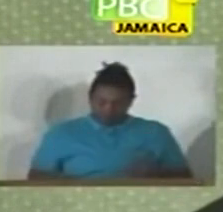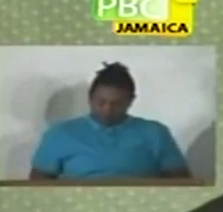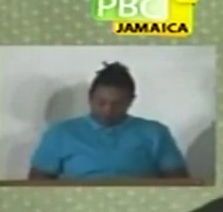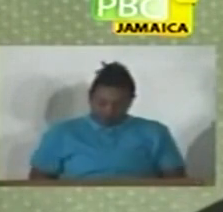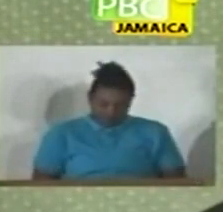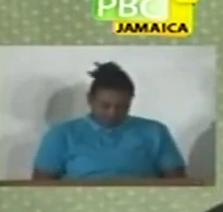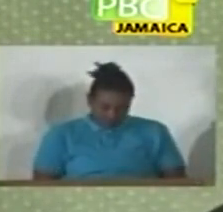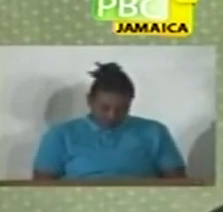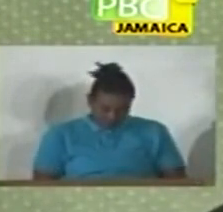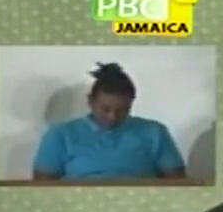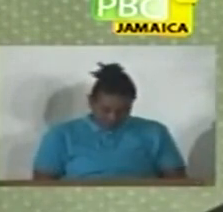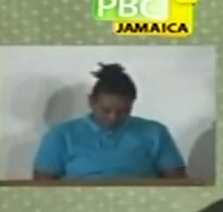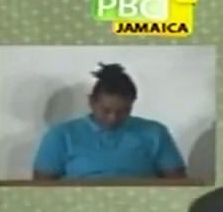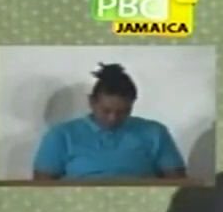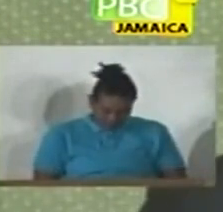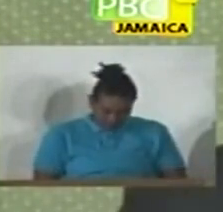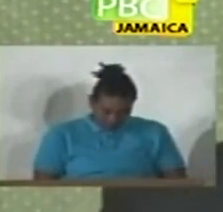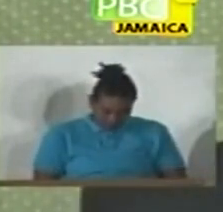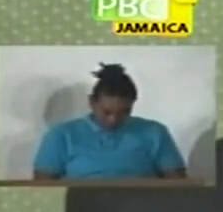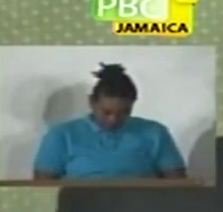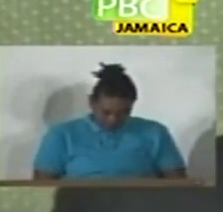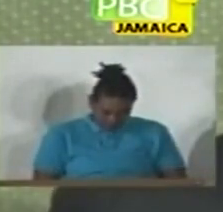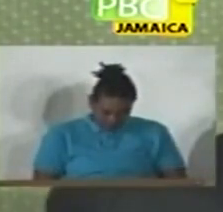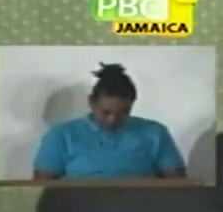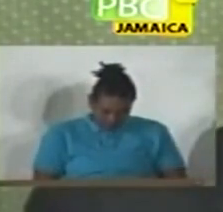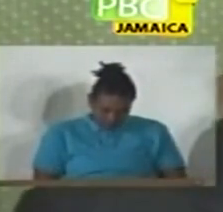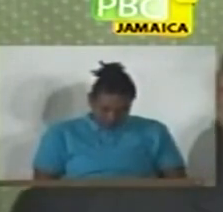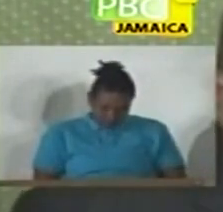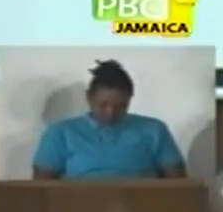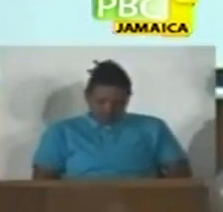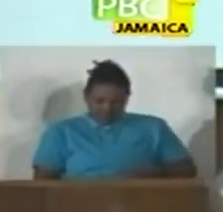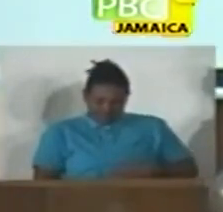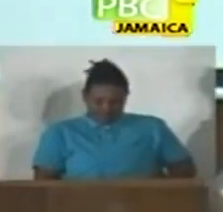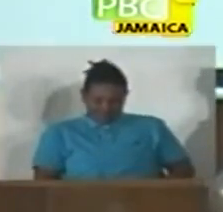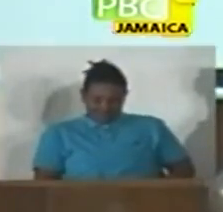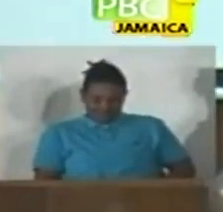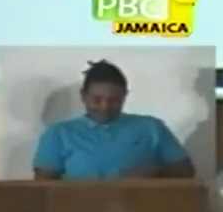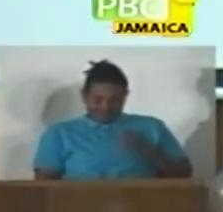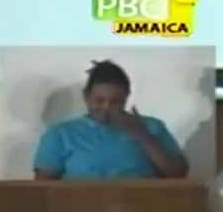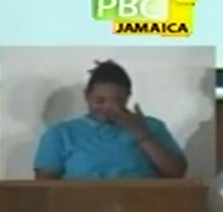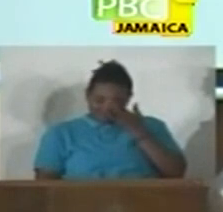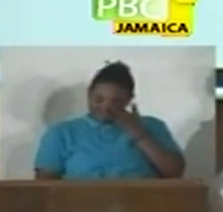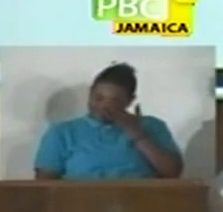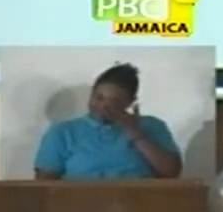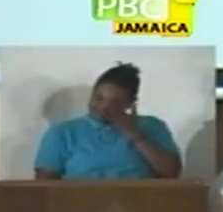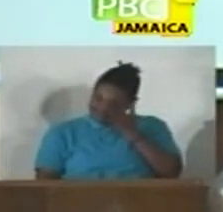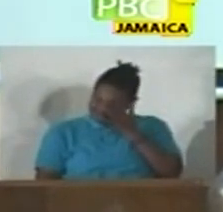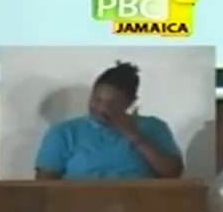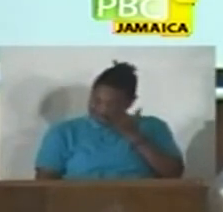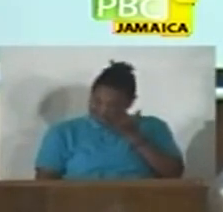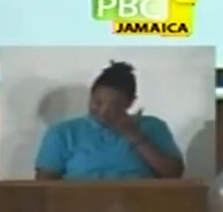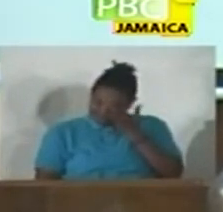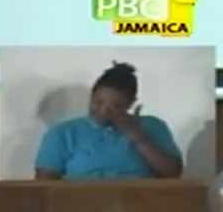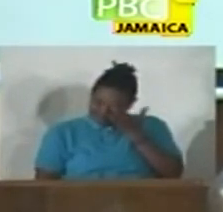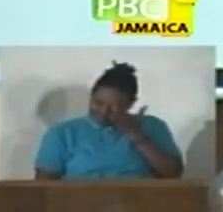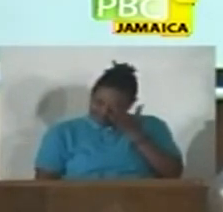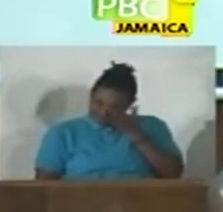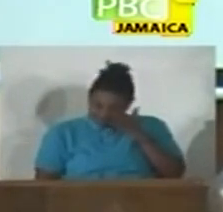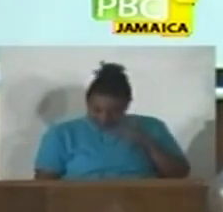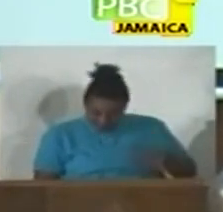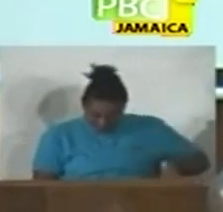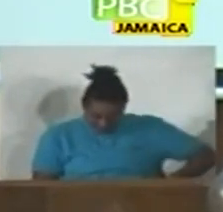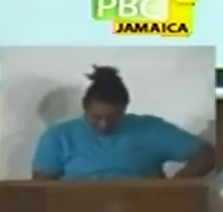Mr. Hutchinson? You don't understand one word you said so far. You don't understand one word so far. Mr. Speaker,